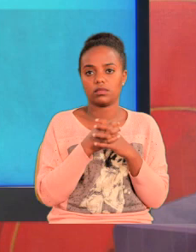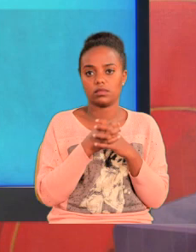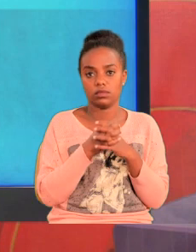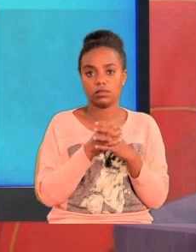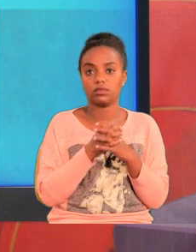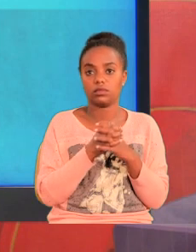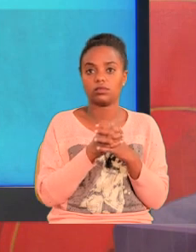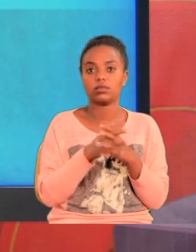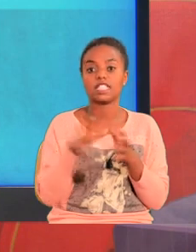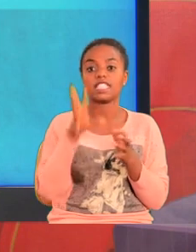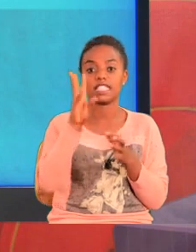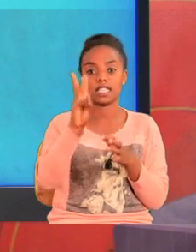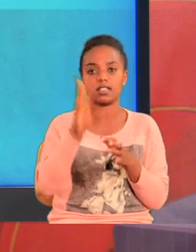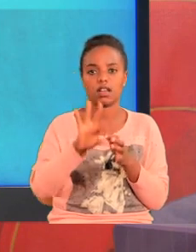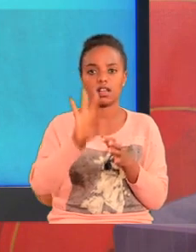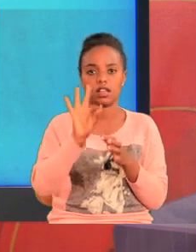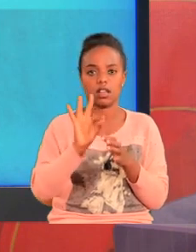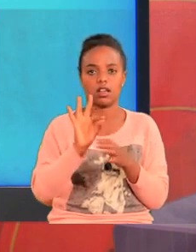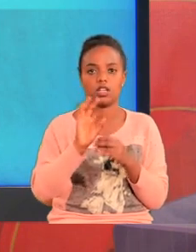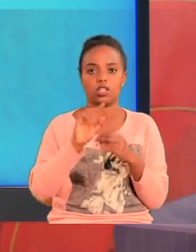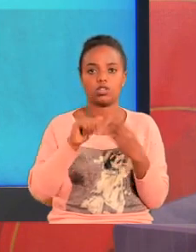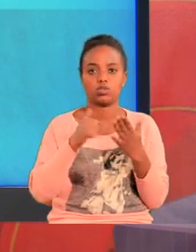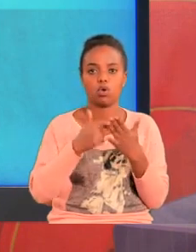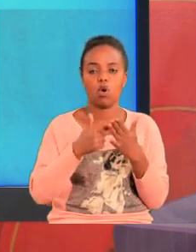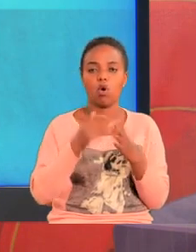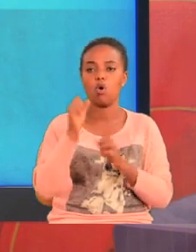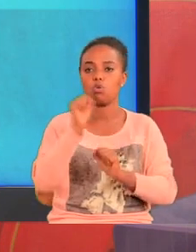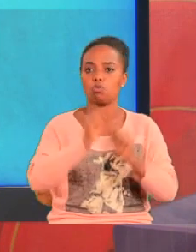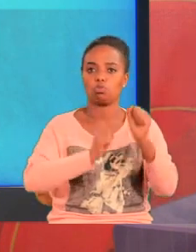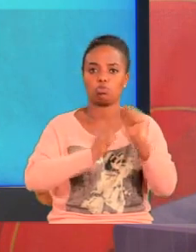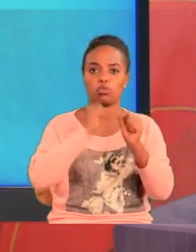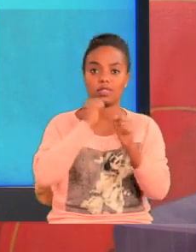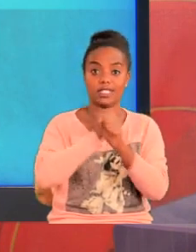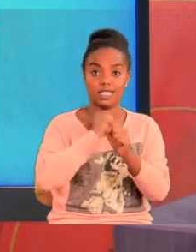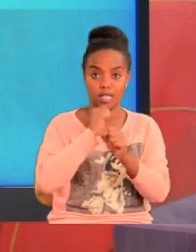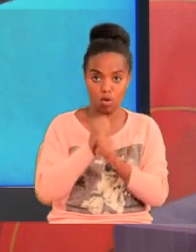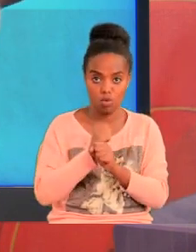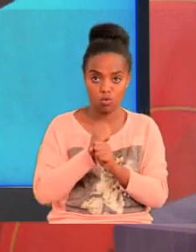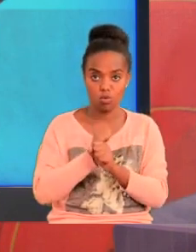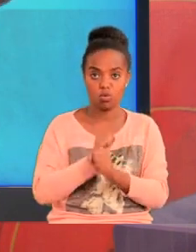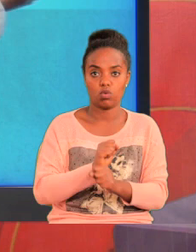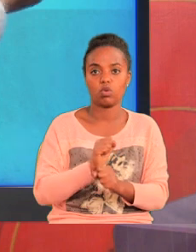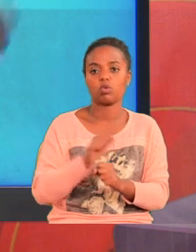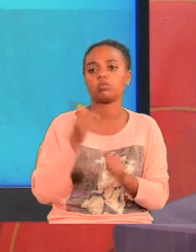you have 6 here. Therefore, when you evaluate this one, you get